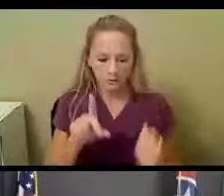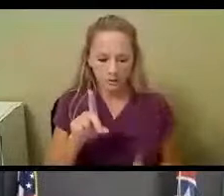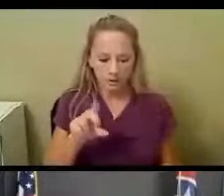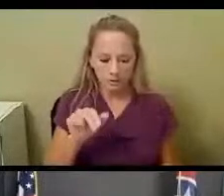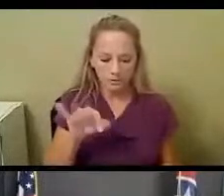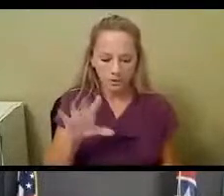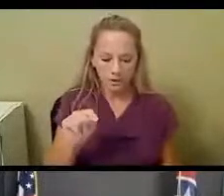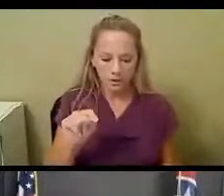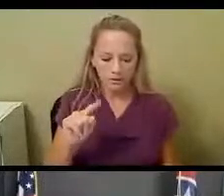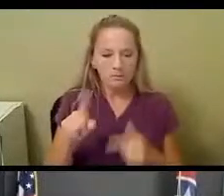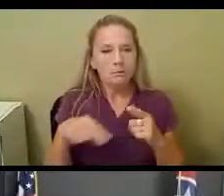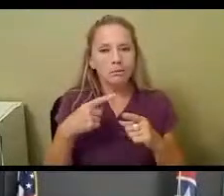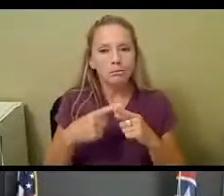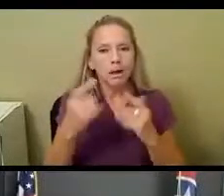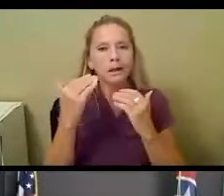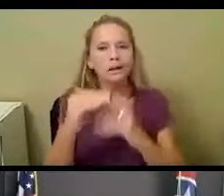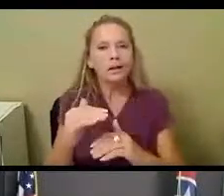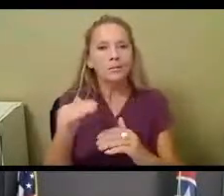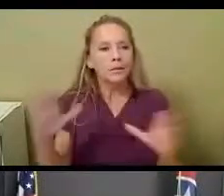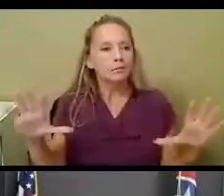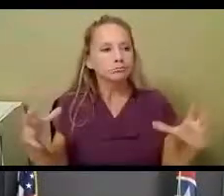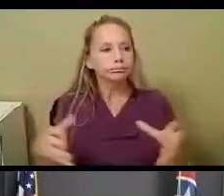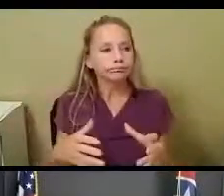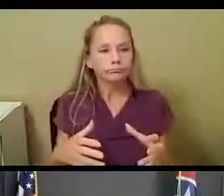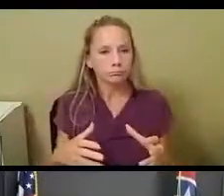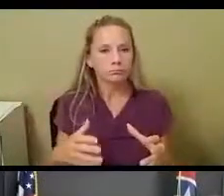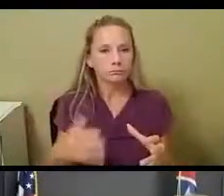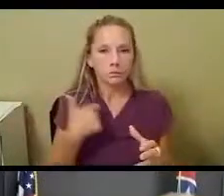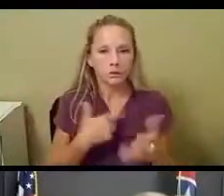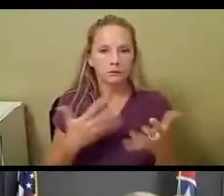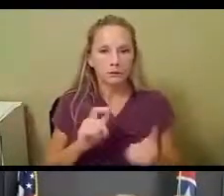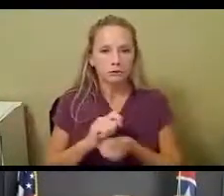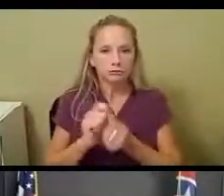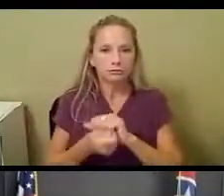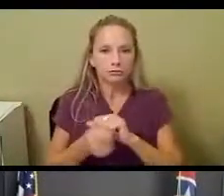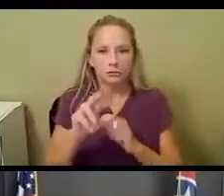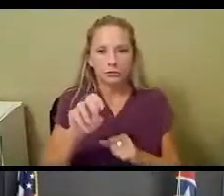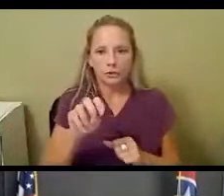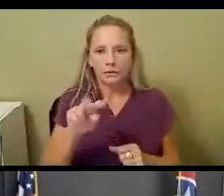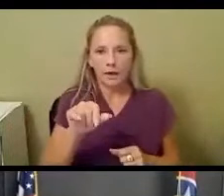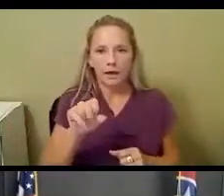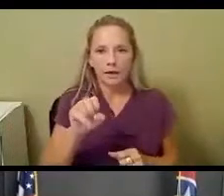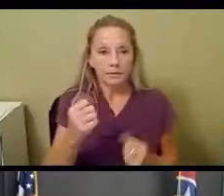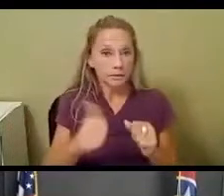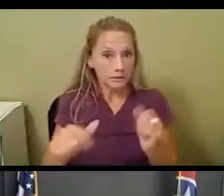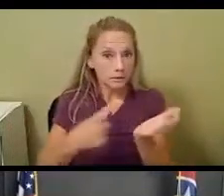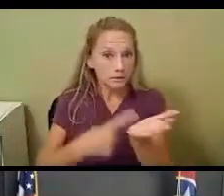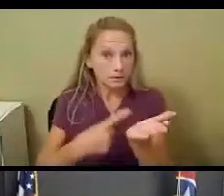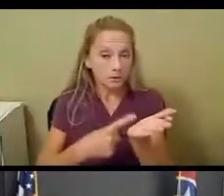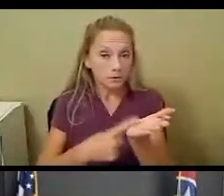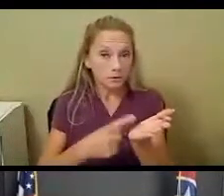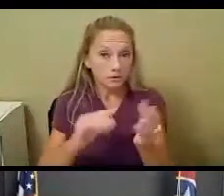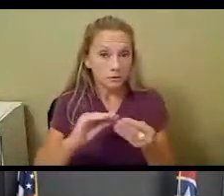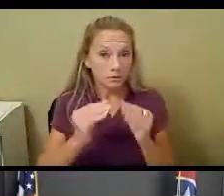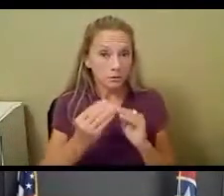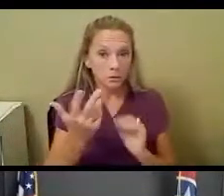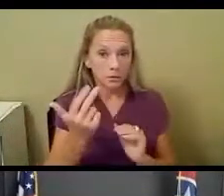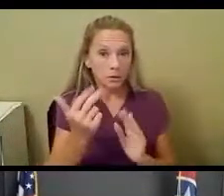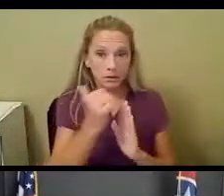about limiting gatherings, which has been revised. Any discussion on item 13 on the